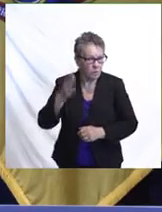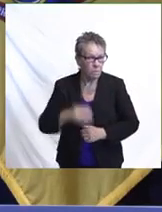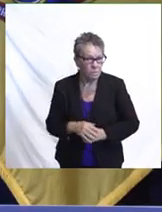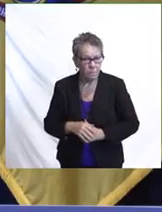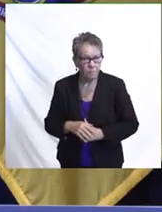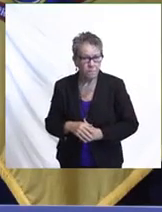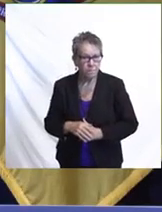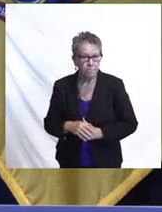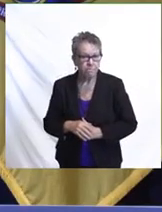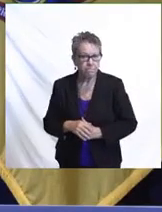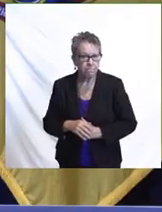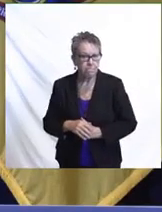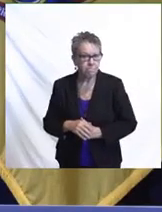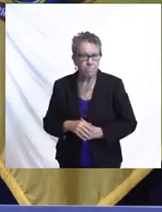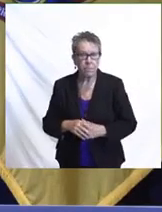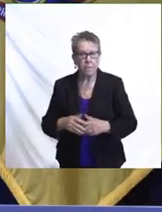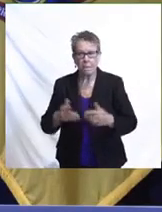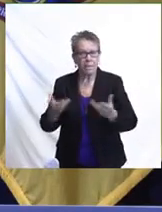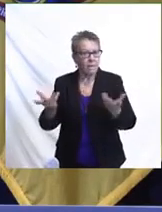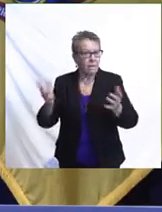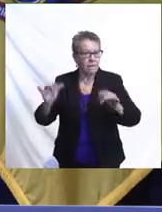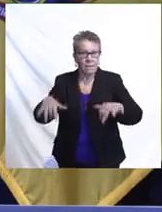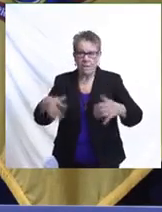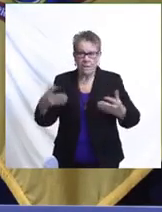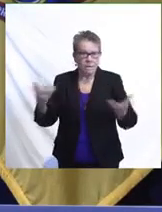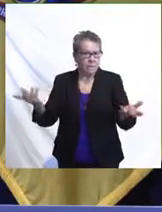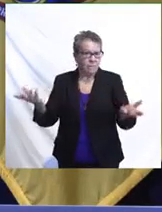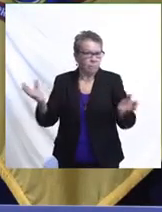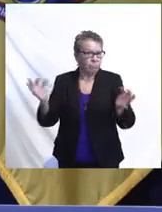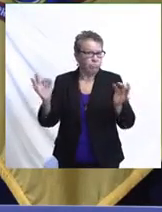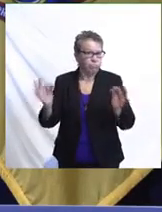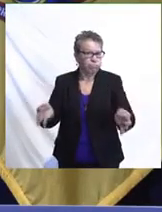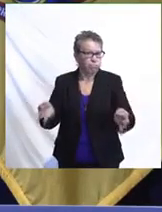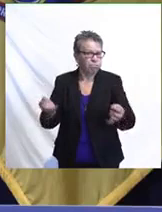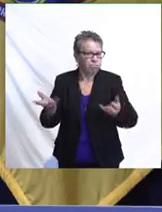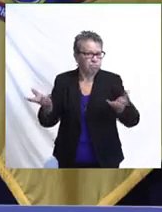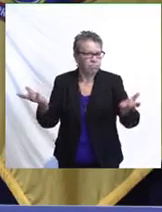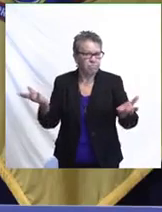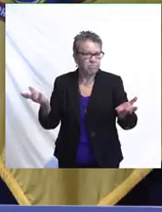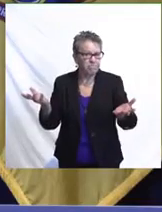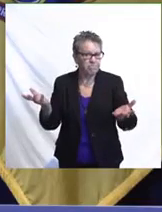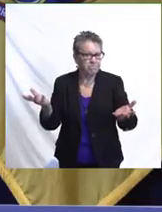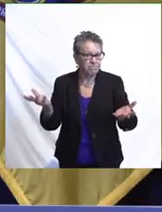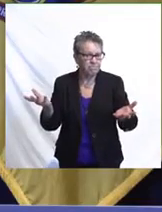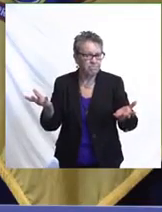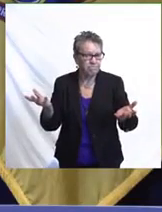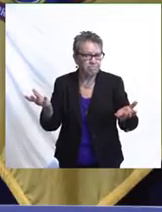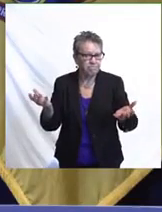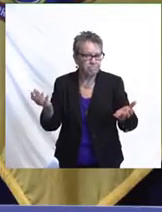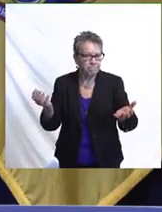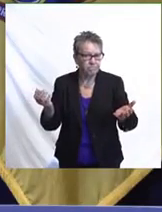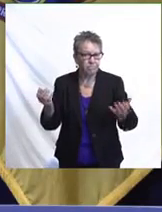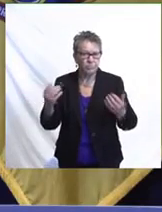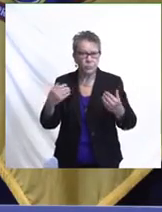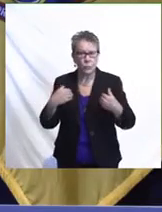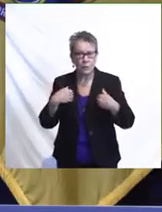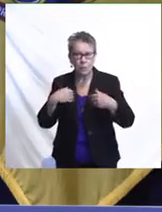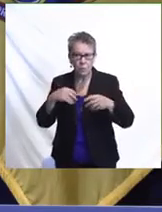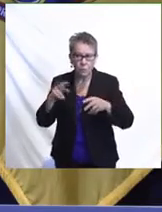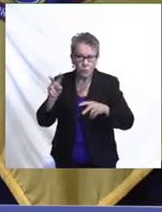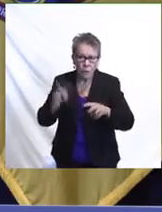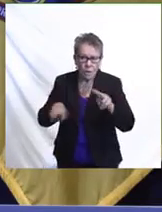That's still money good. Keep a weather eye on this, on the Omicron, as obviously the health experts